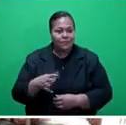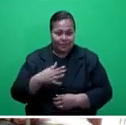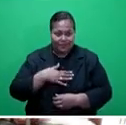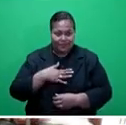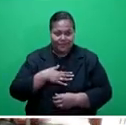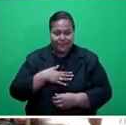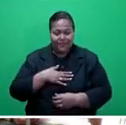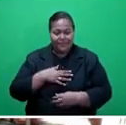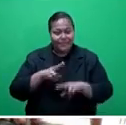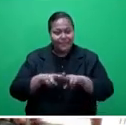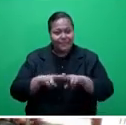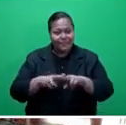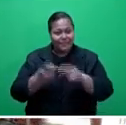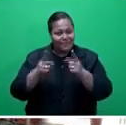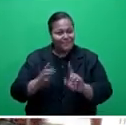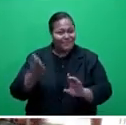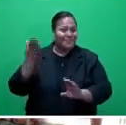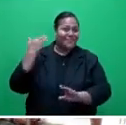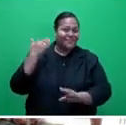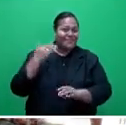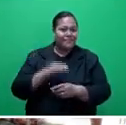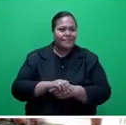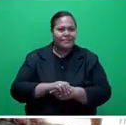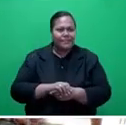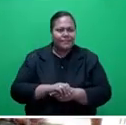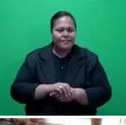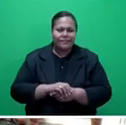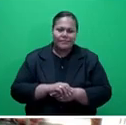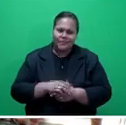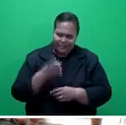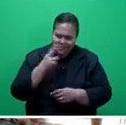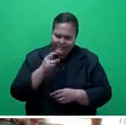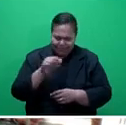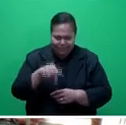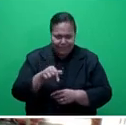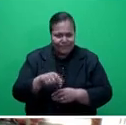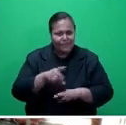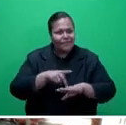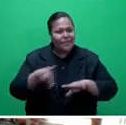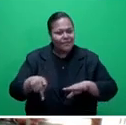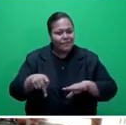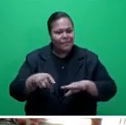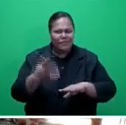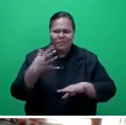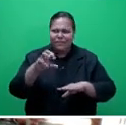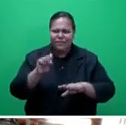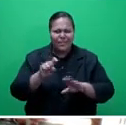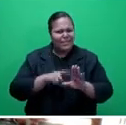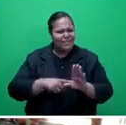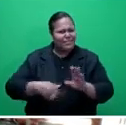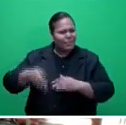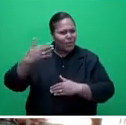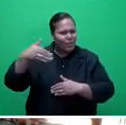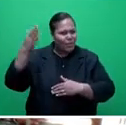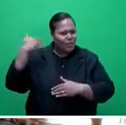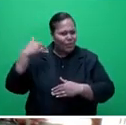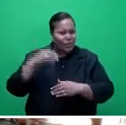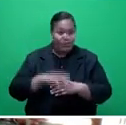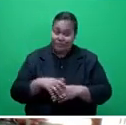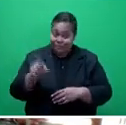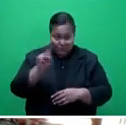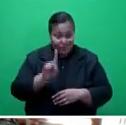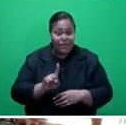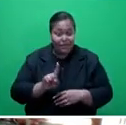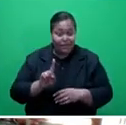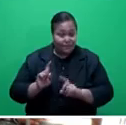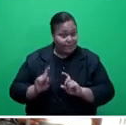father, spoken in this Parliament some 50-odd years ago in this very house, which still resonates today